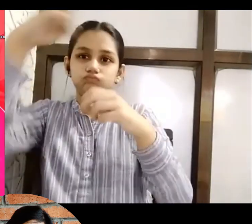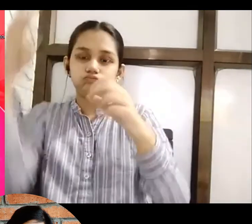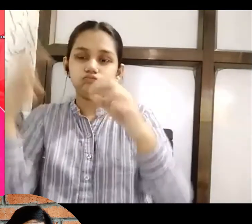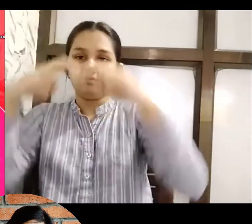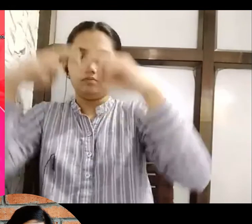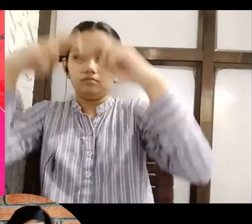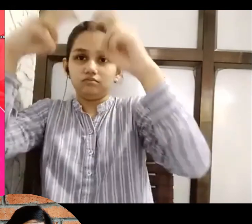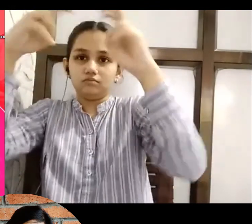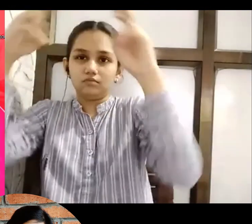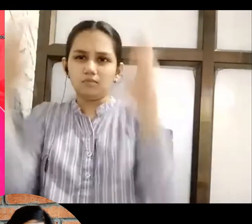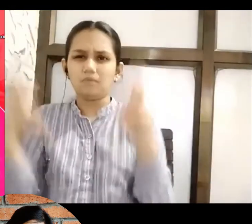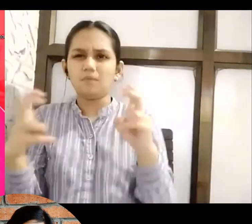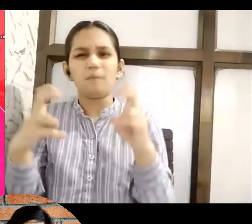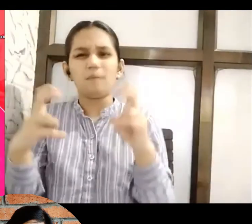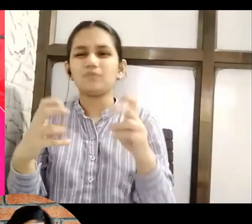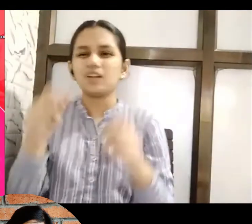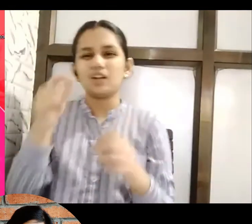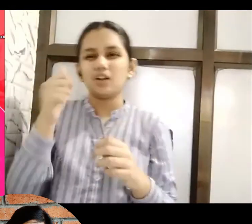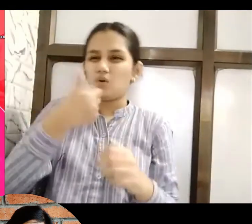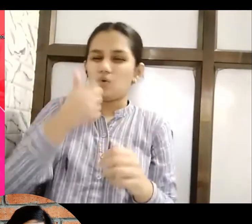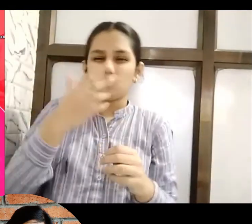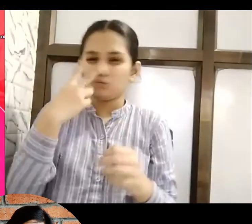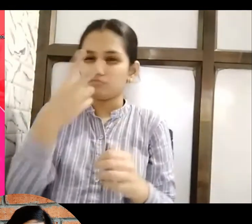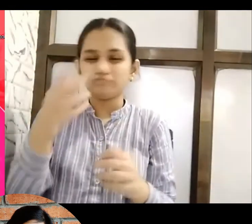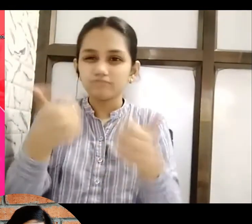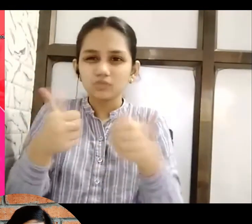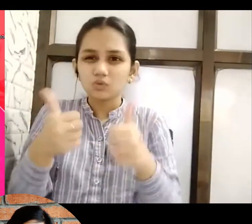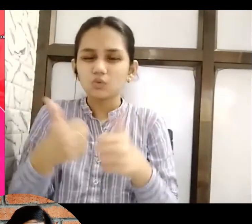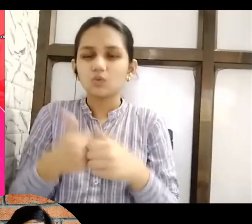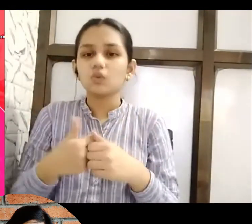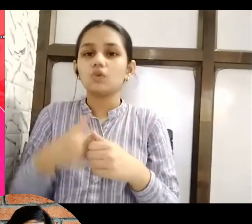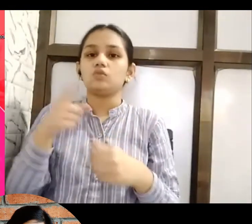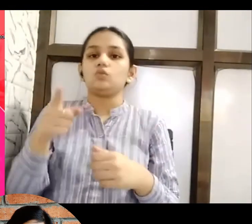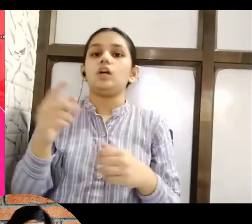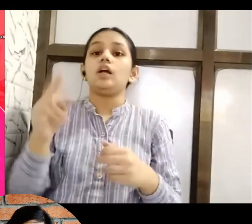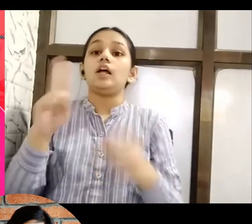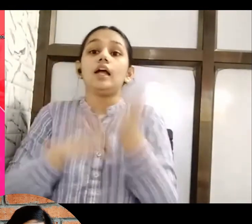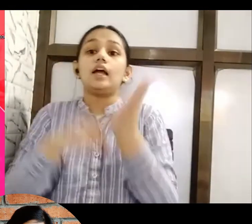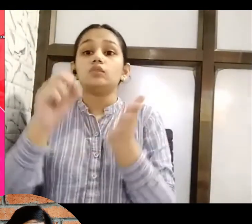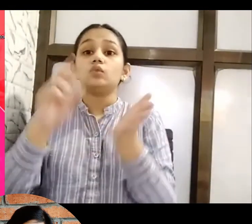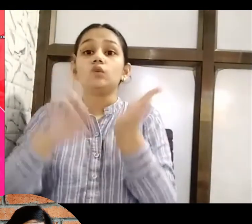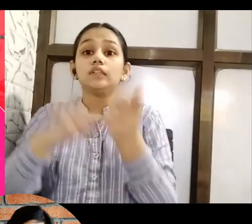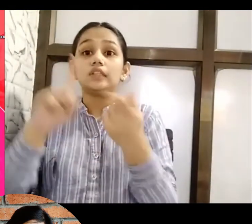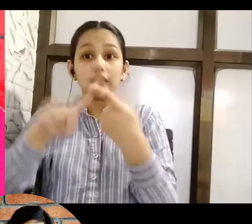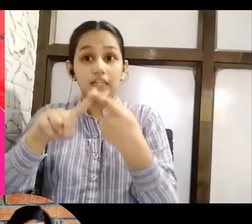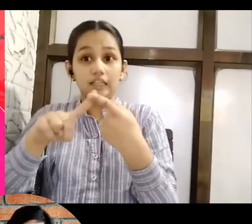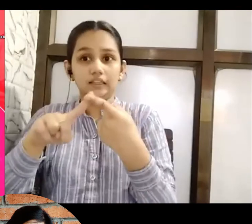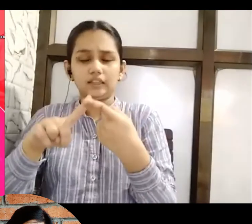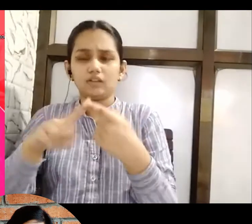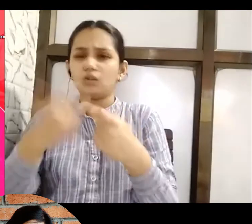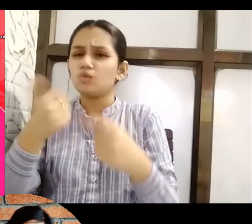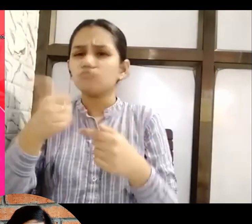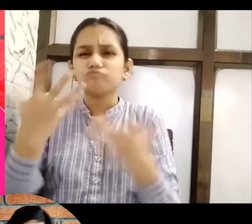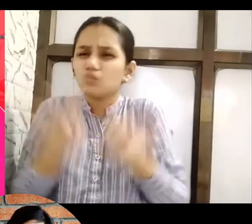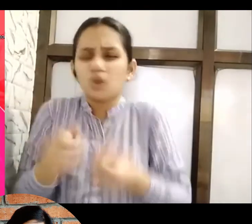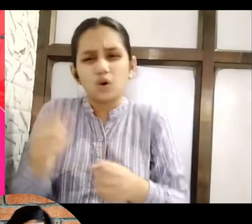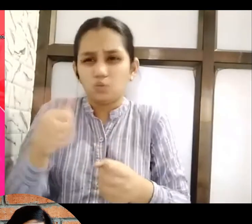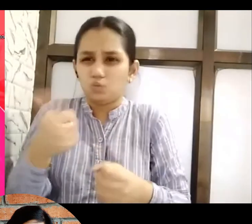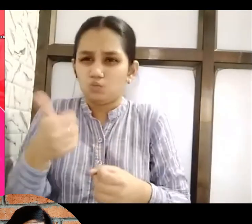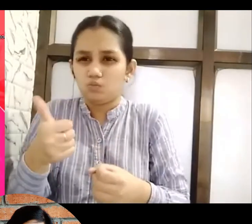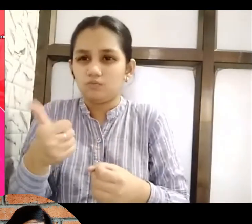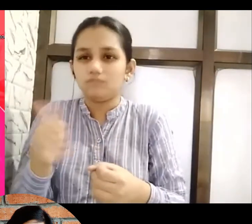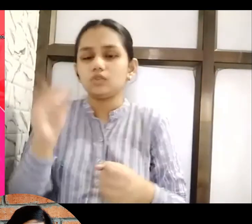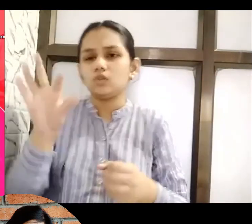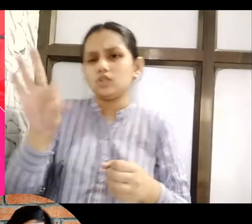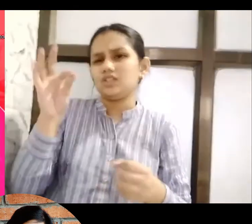good. Yeah, let me come here and say none. You see, none means no curve. Right? When I